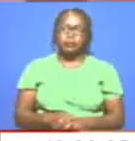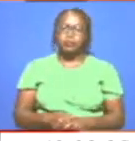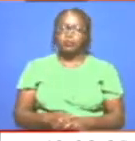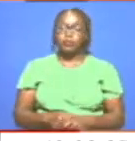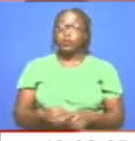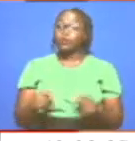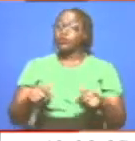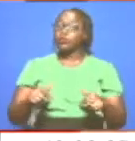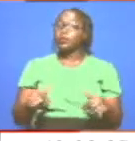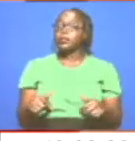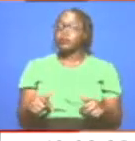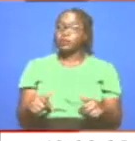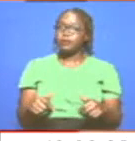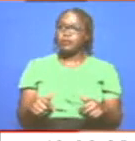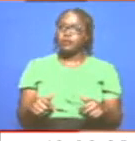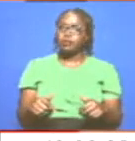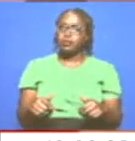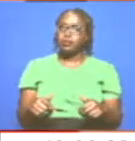when the